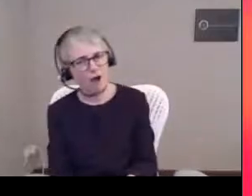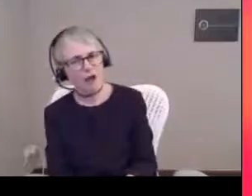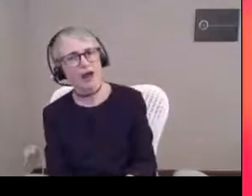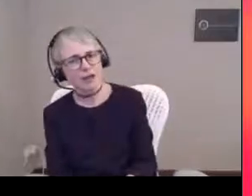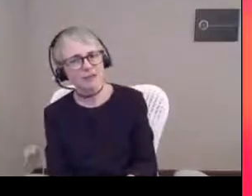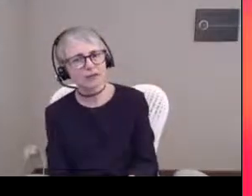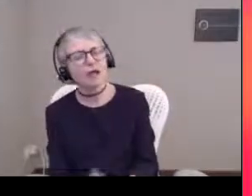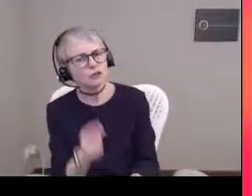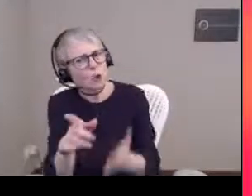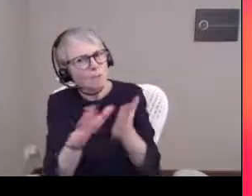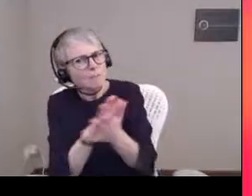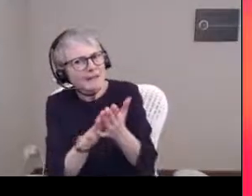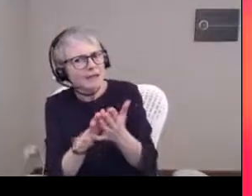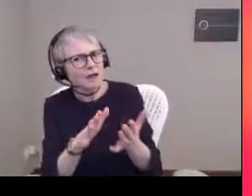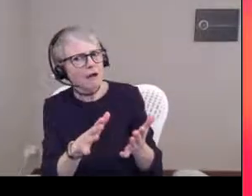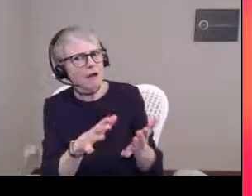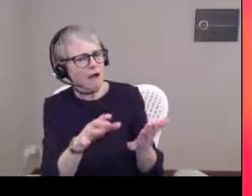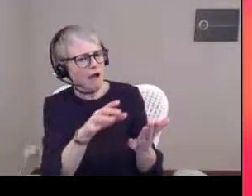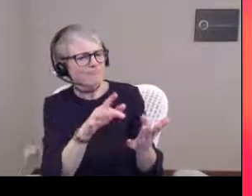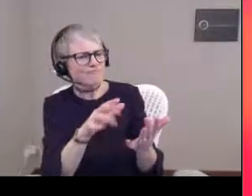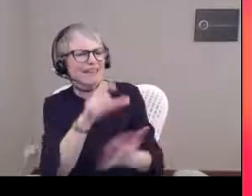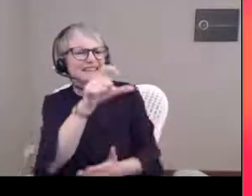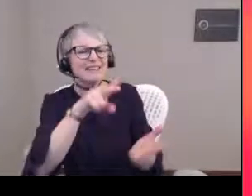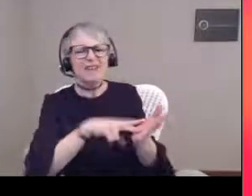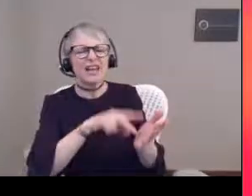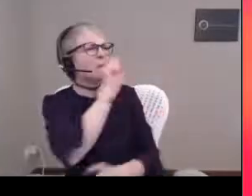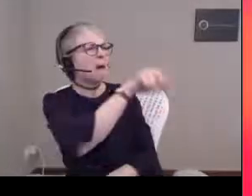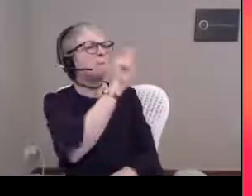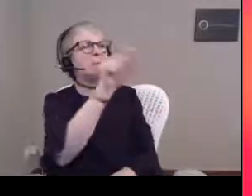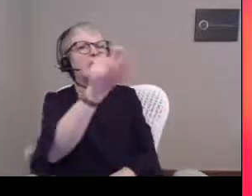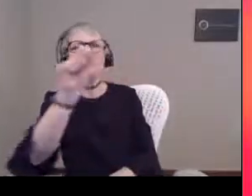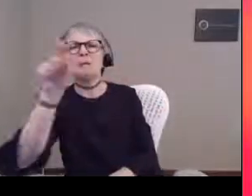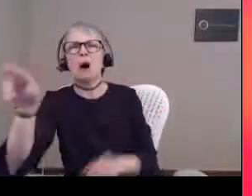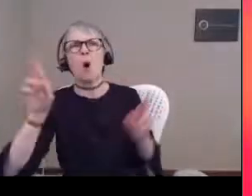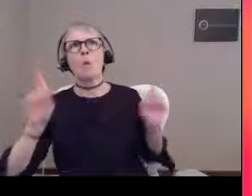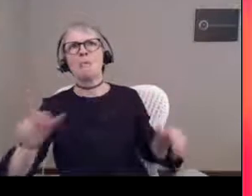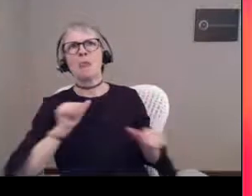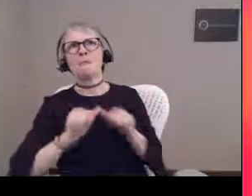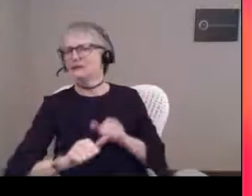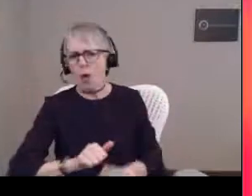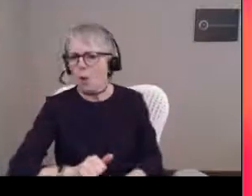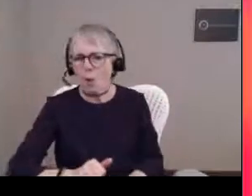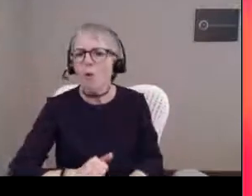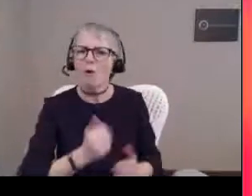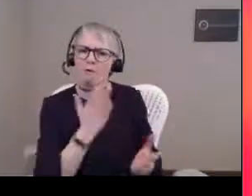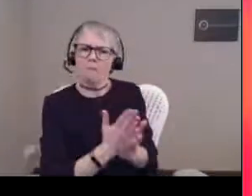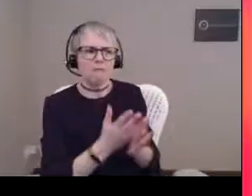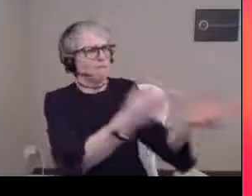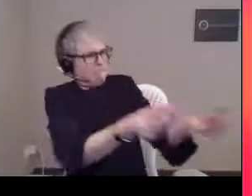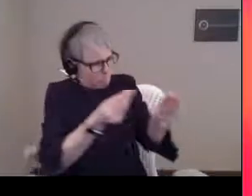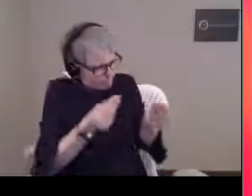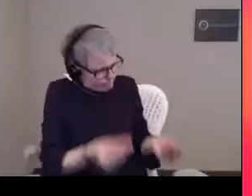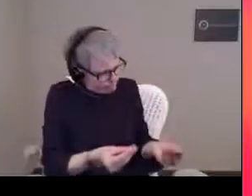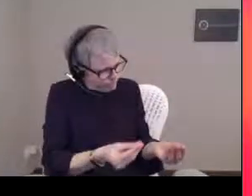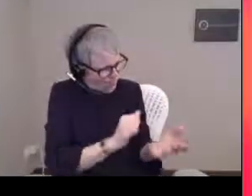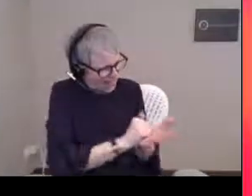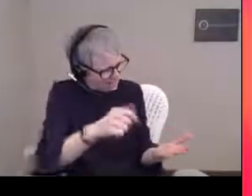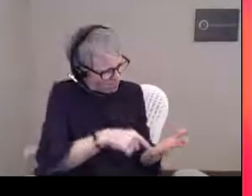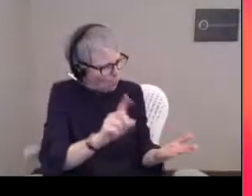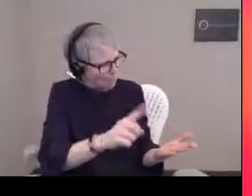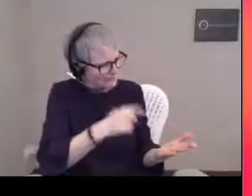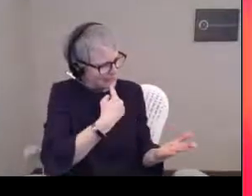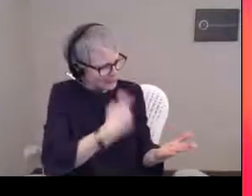not just sending the same CV to lots of different places and hoping for the best. It's about making sure that you really read the advert,